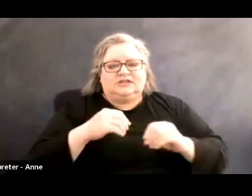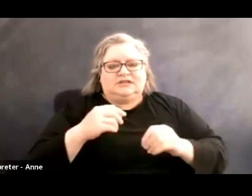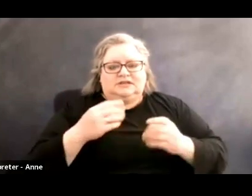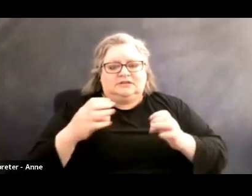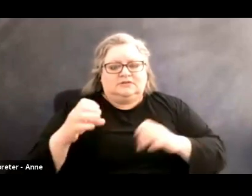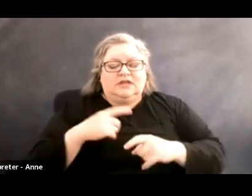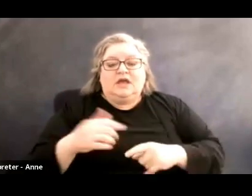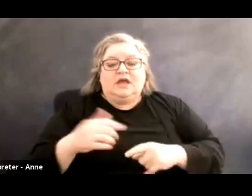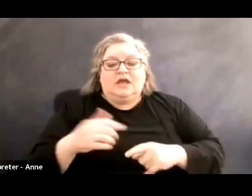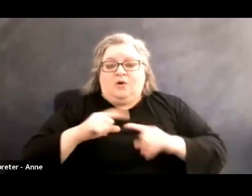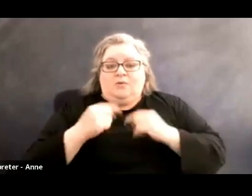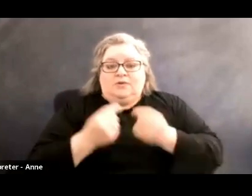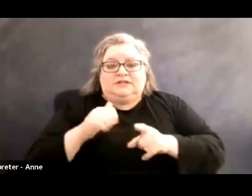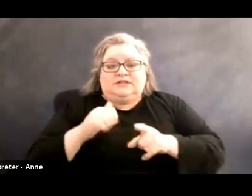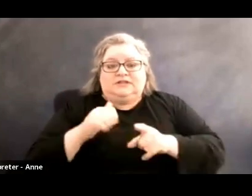in adolescent